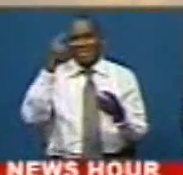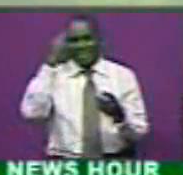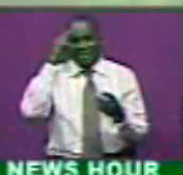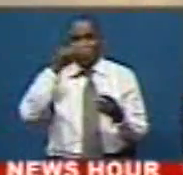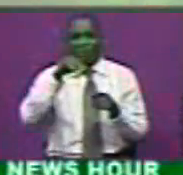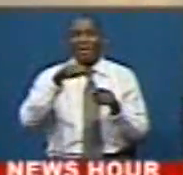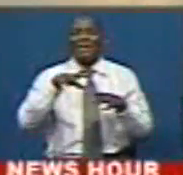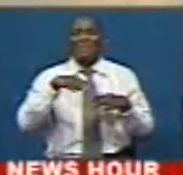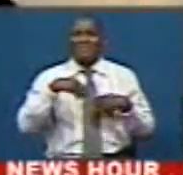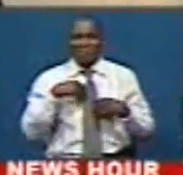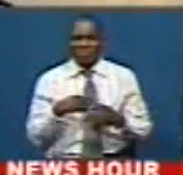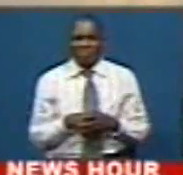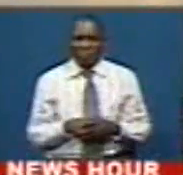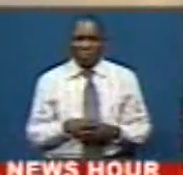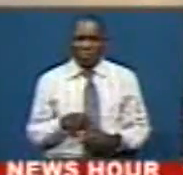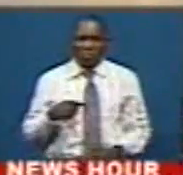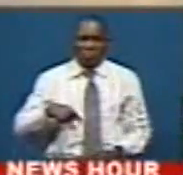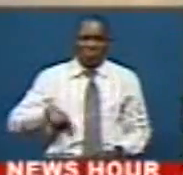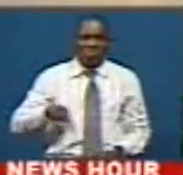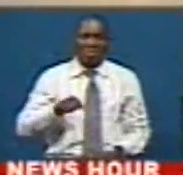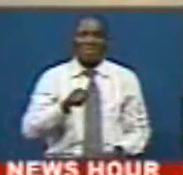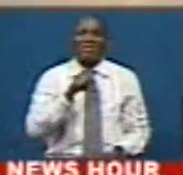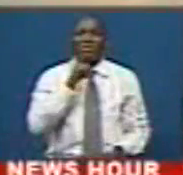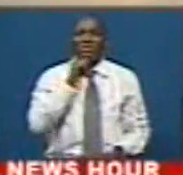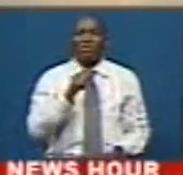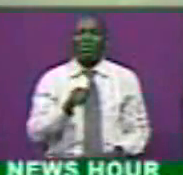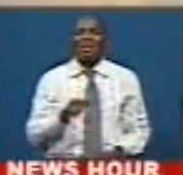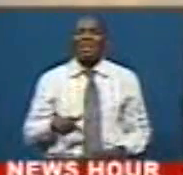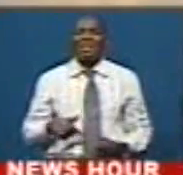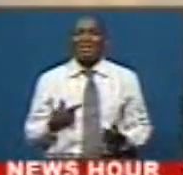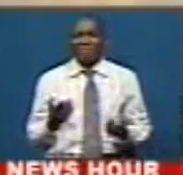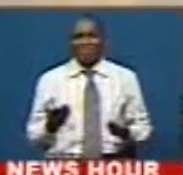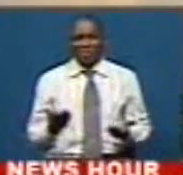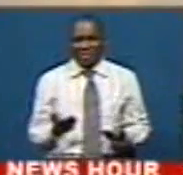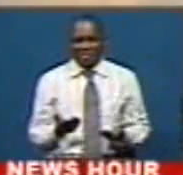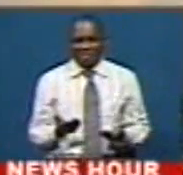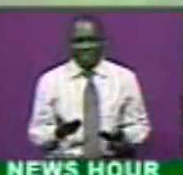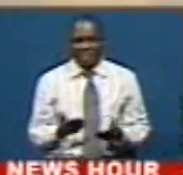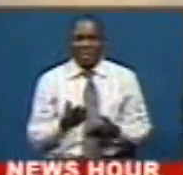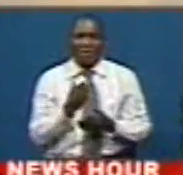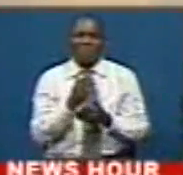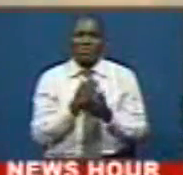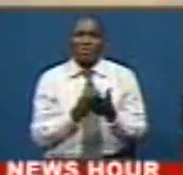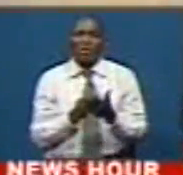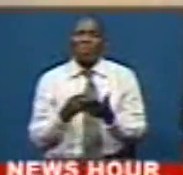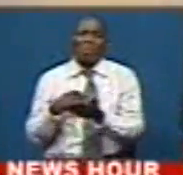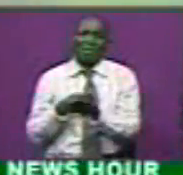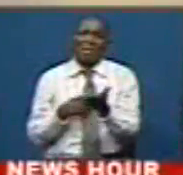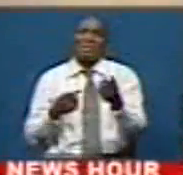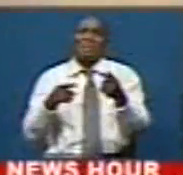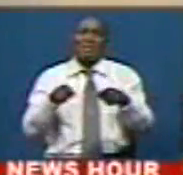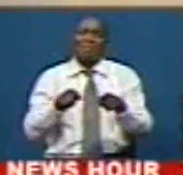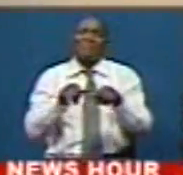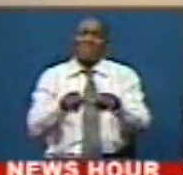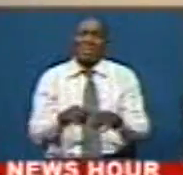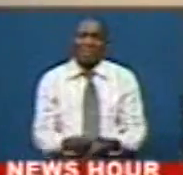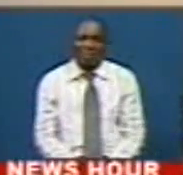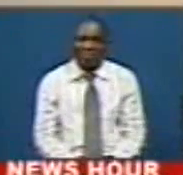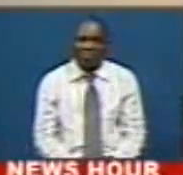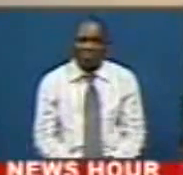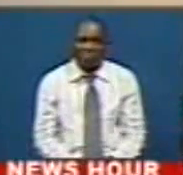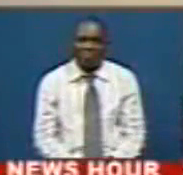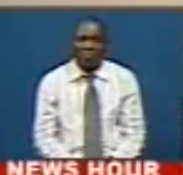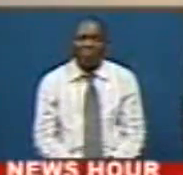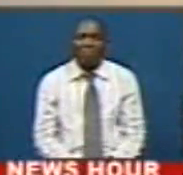that we do not live on an island and same number has come to stay.